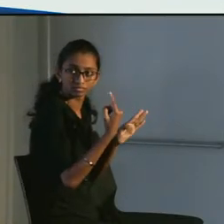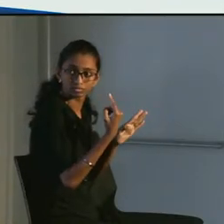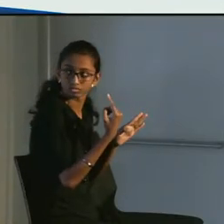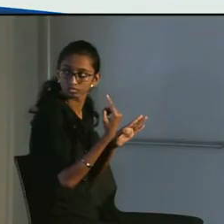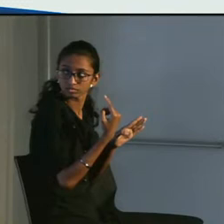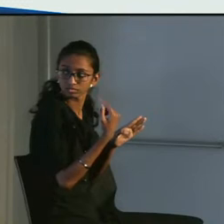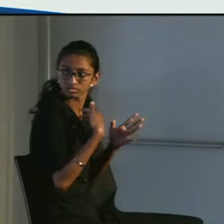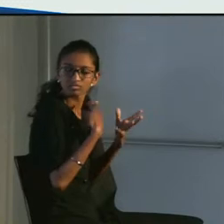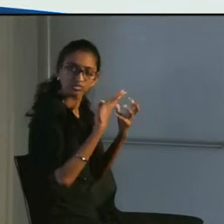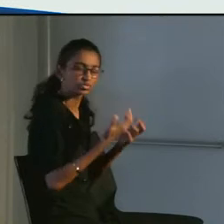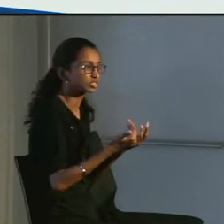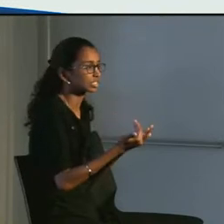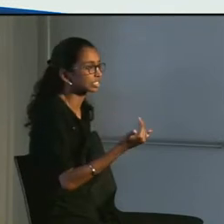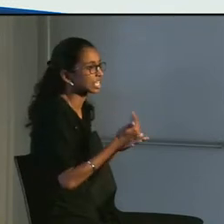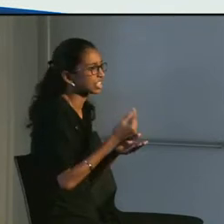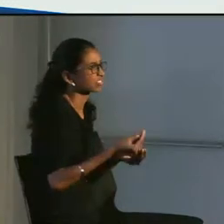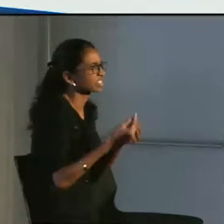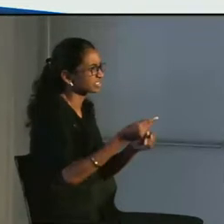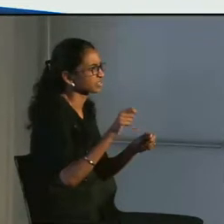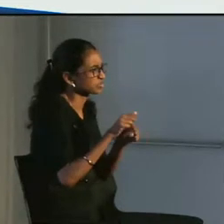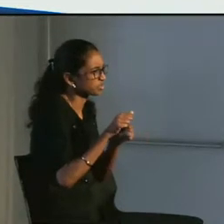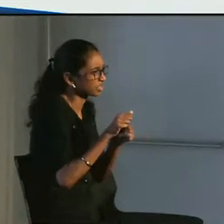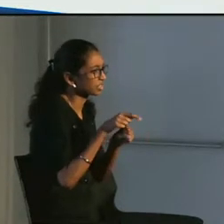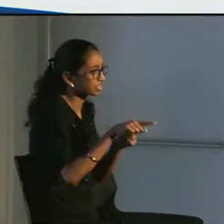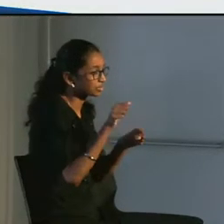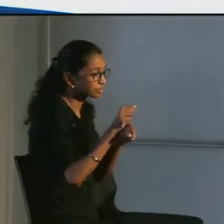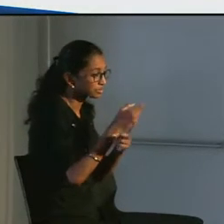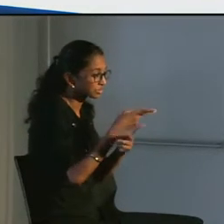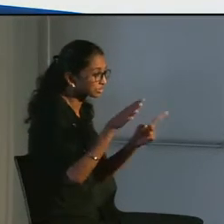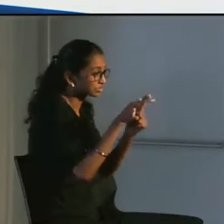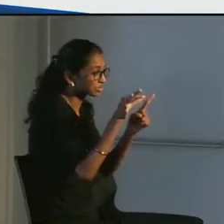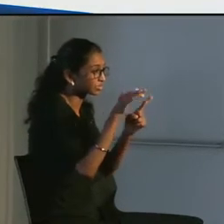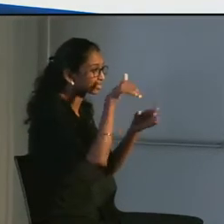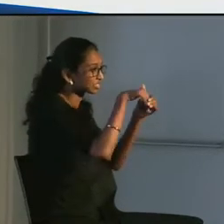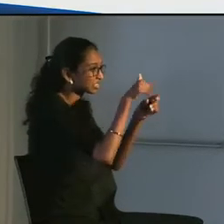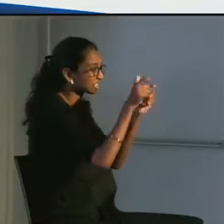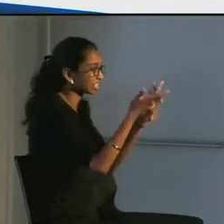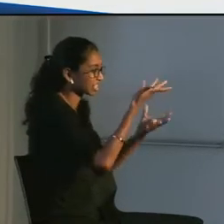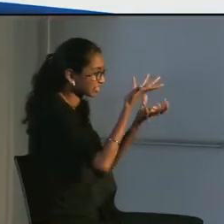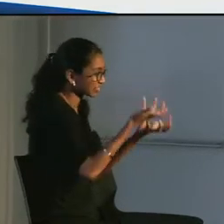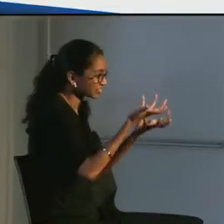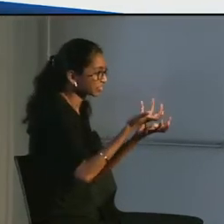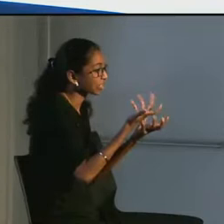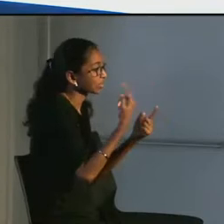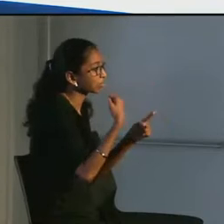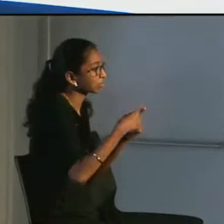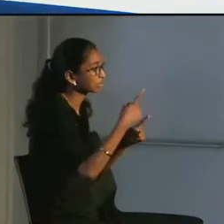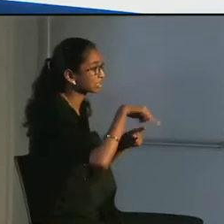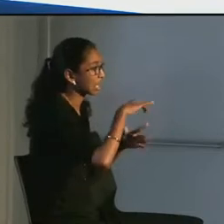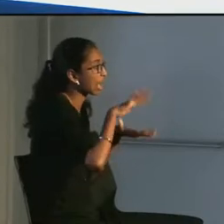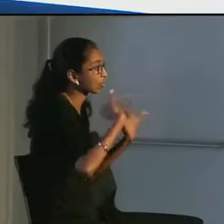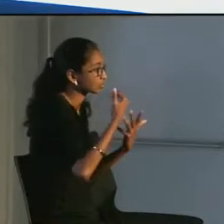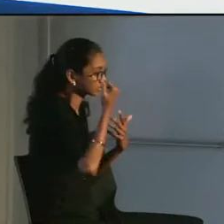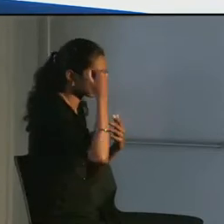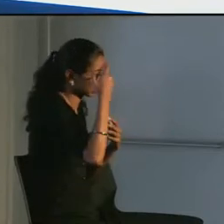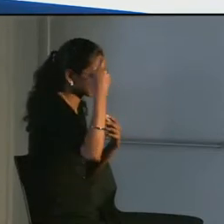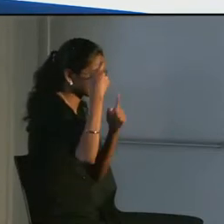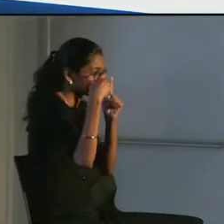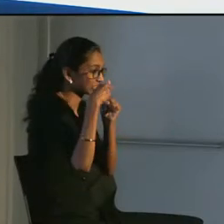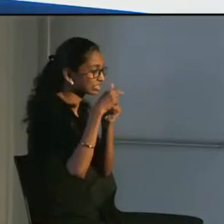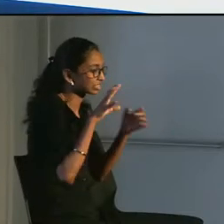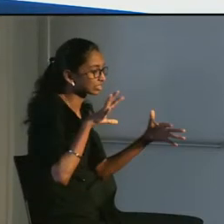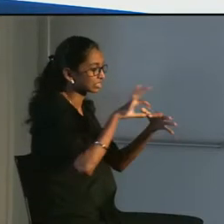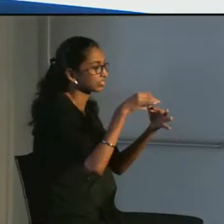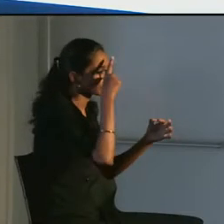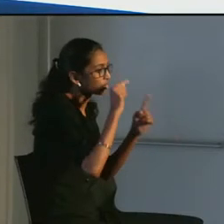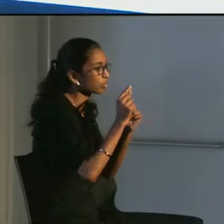also protect that labor and create that kind of labor which is around what do we imagine and how should this imagination also occupy the public.